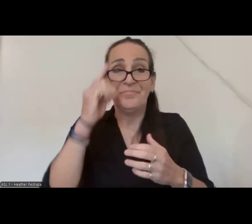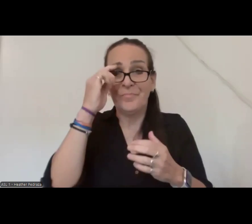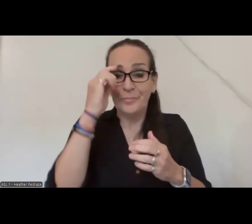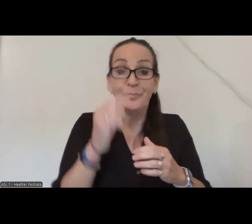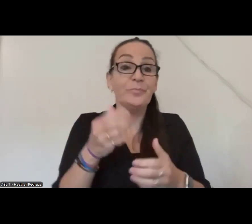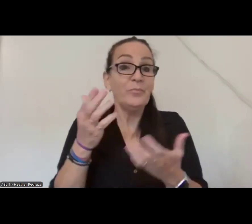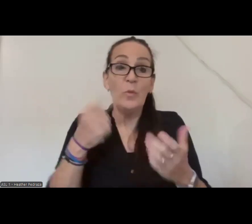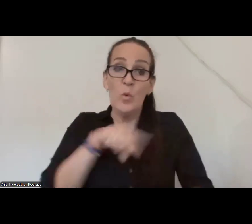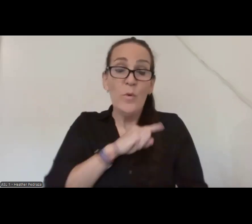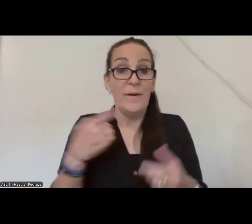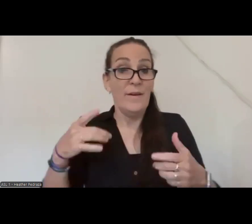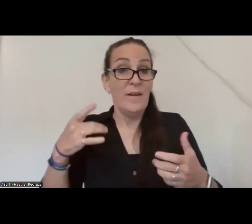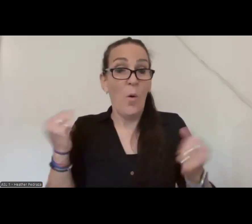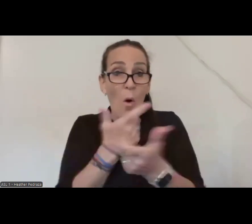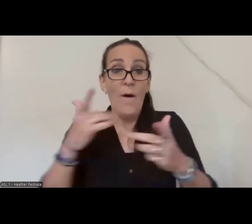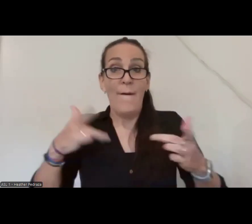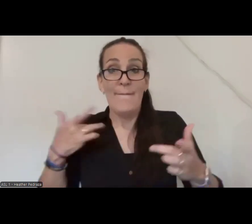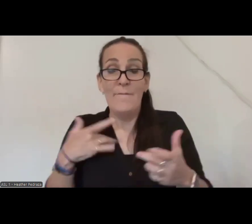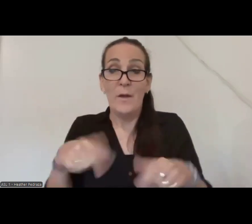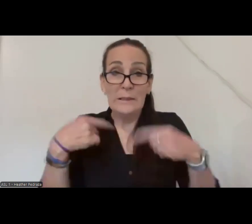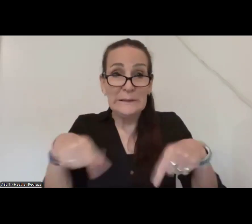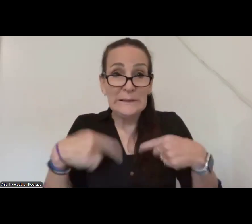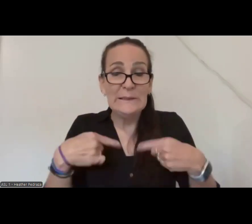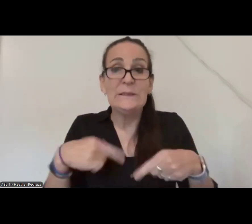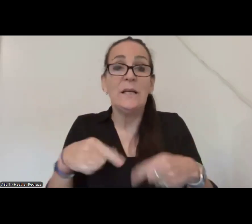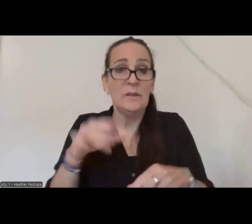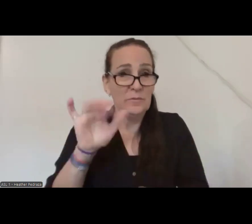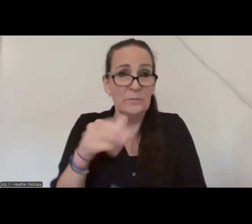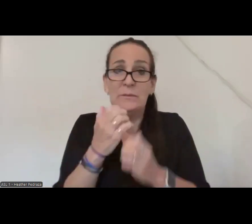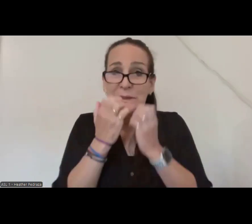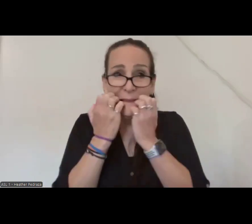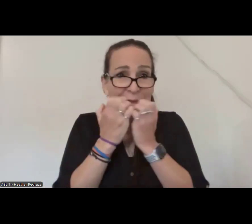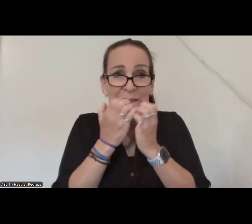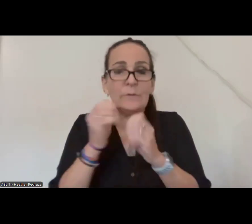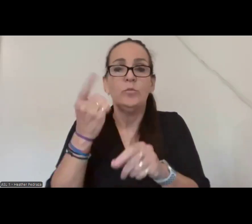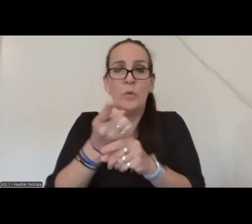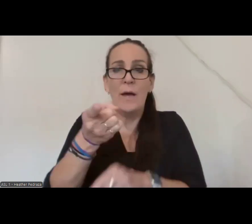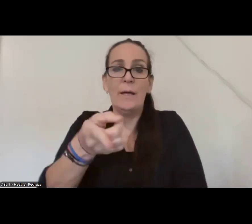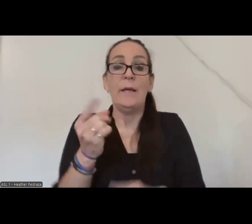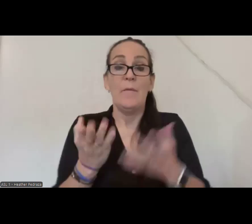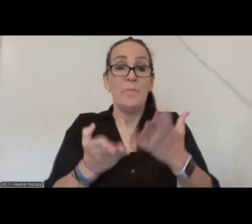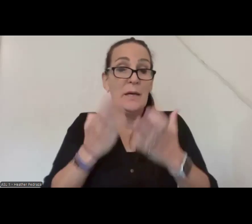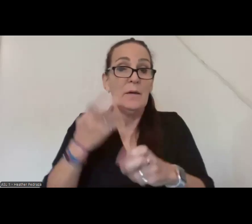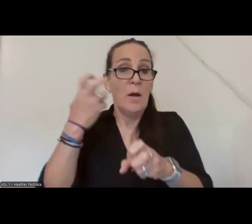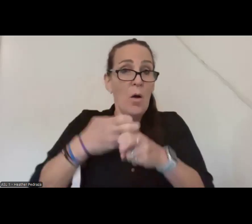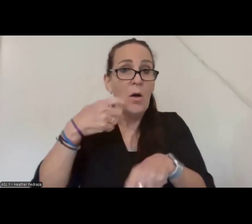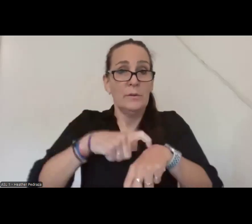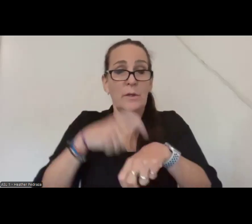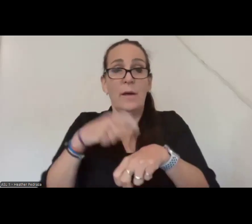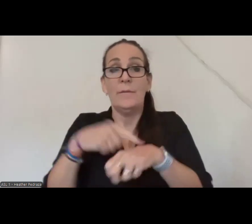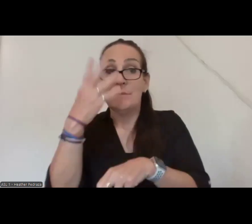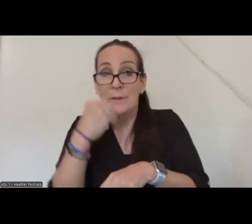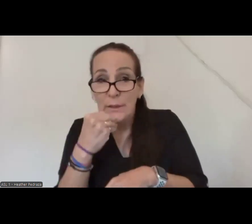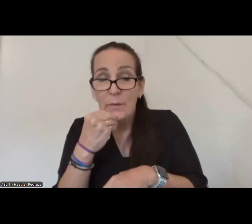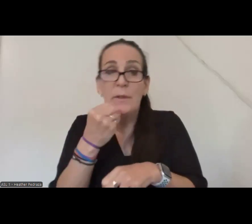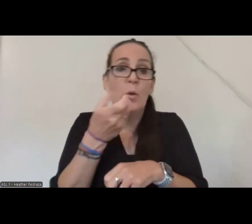edge. It's no wonder many of us have a difficult time concentrating at work or sleeping at night. With